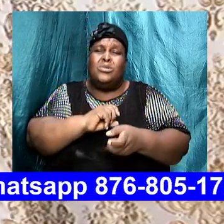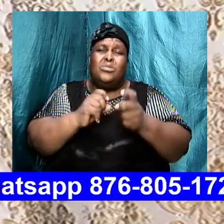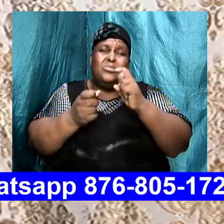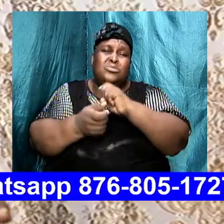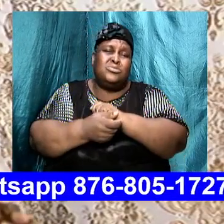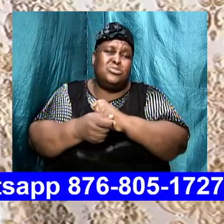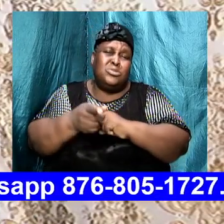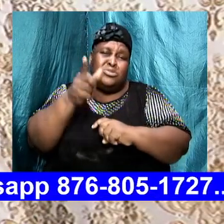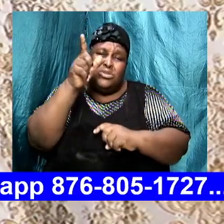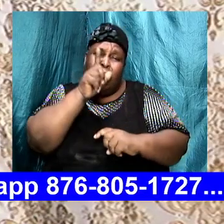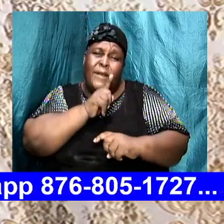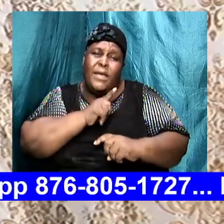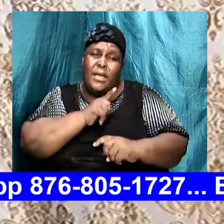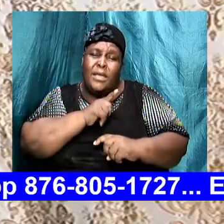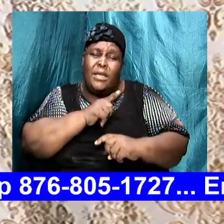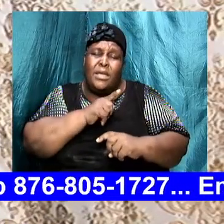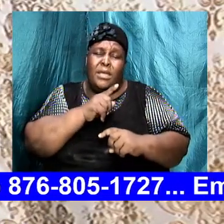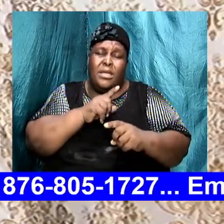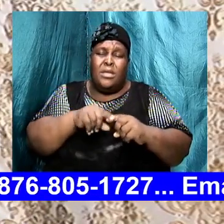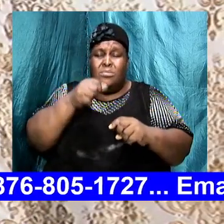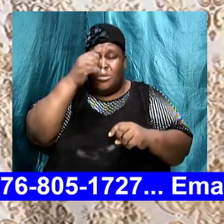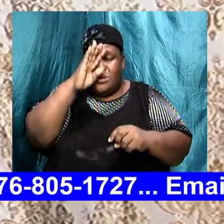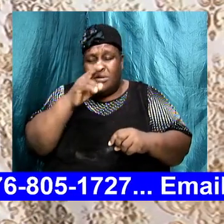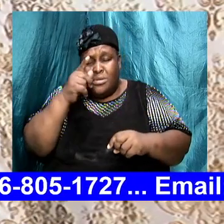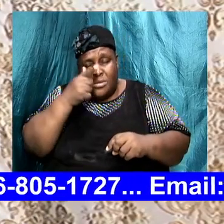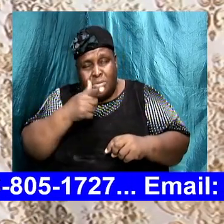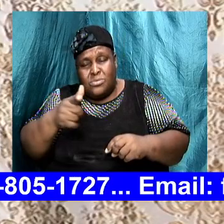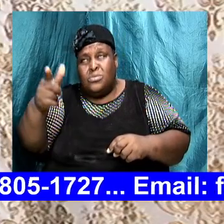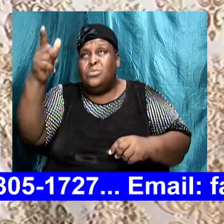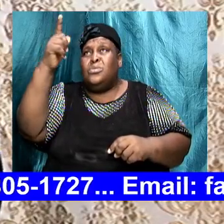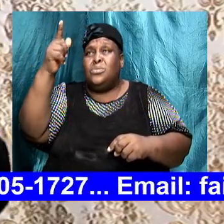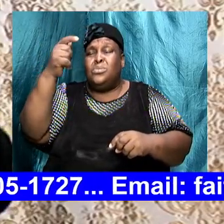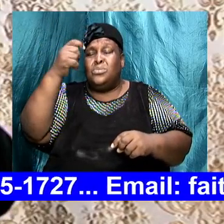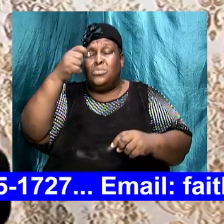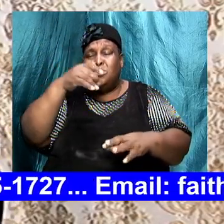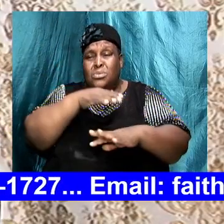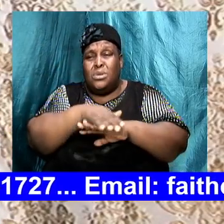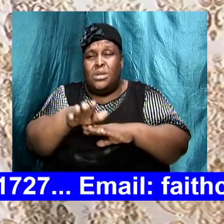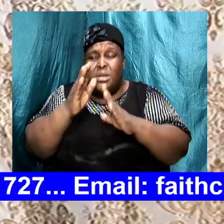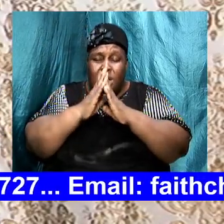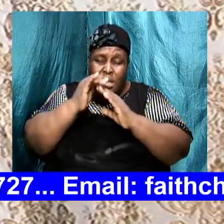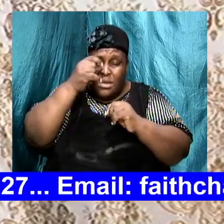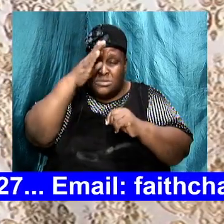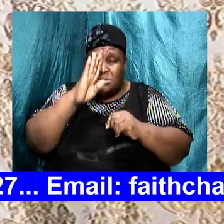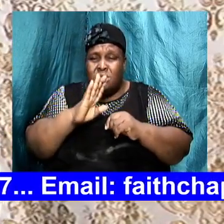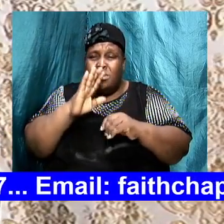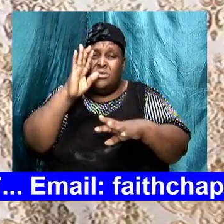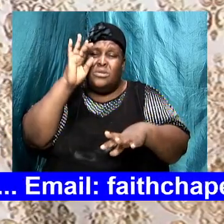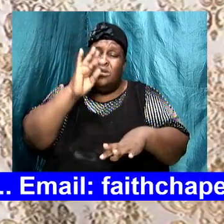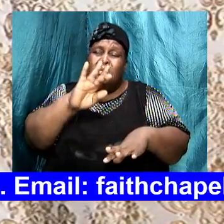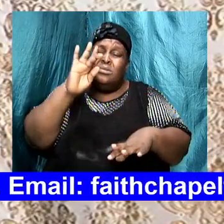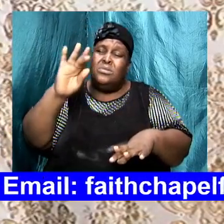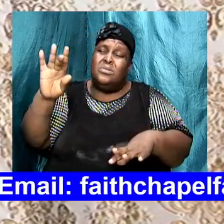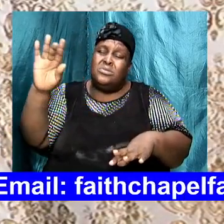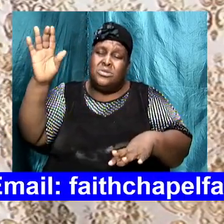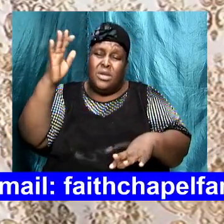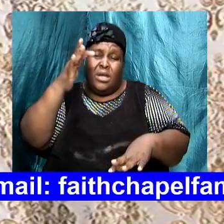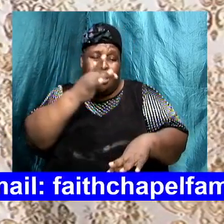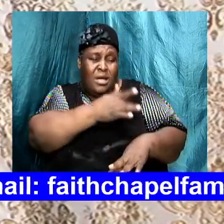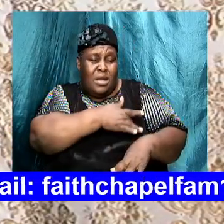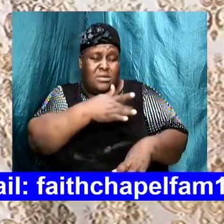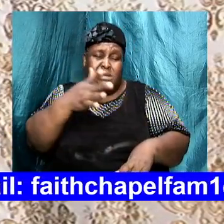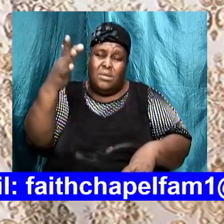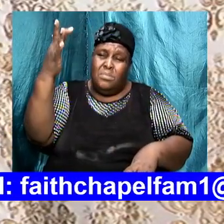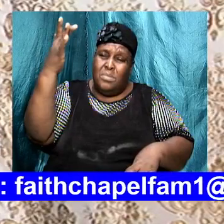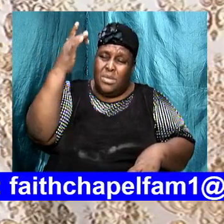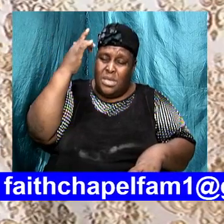unto fables. But, oh God, we look to you tonight. We ask, God, that you will touch hearts again, that you will touch minds, touch spirit,